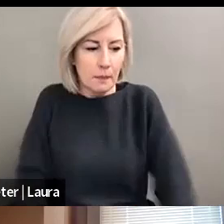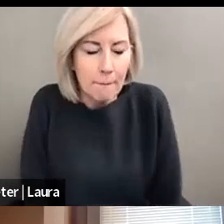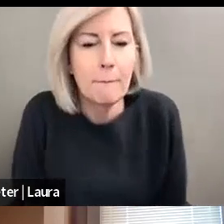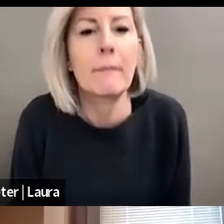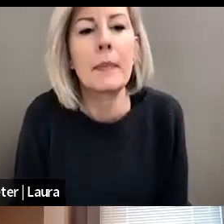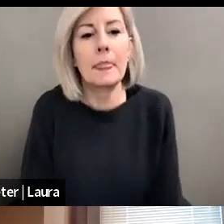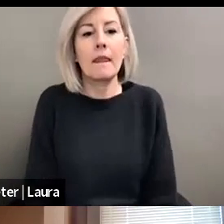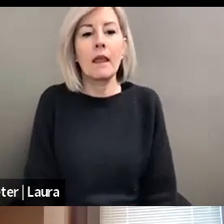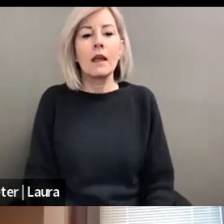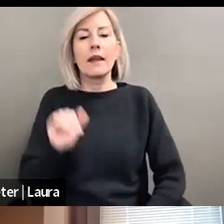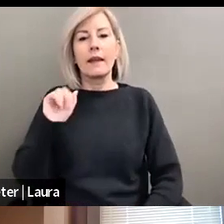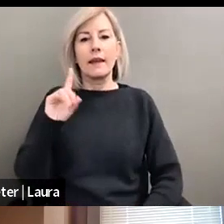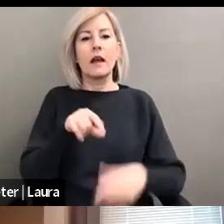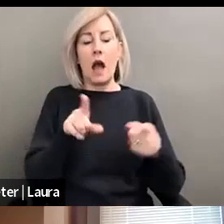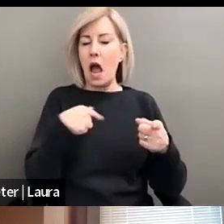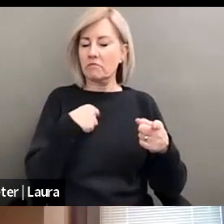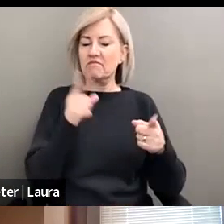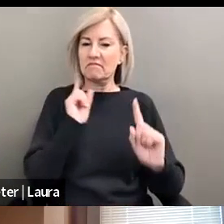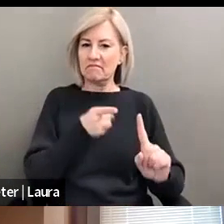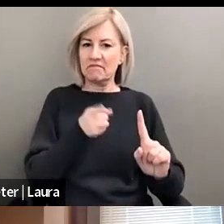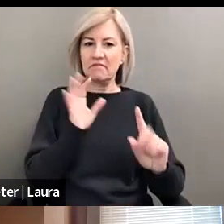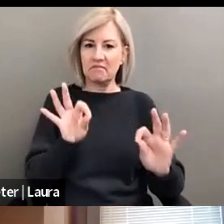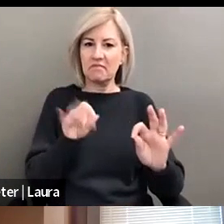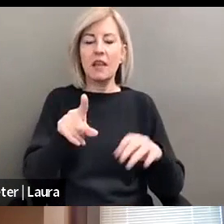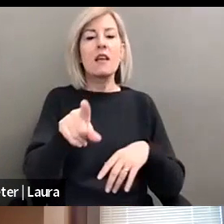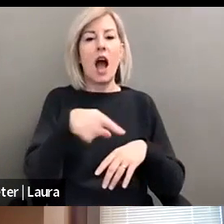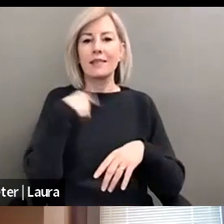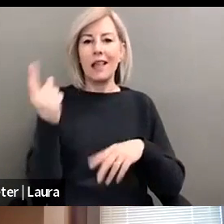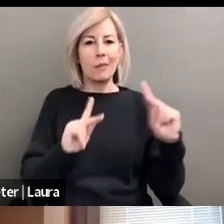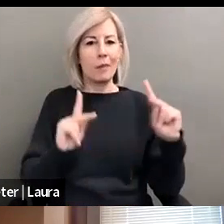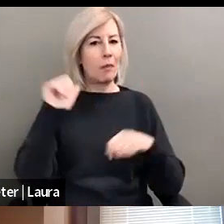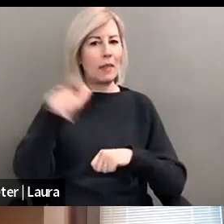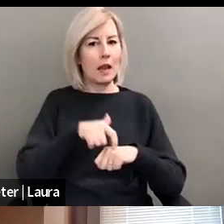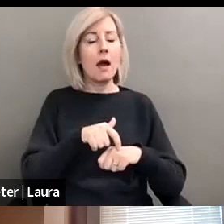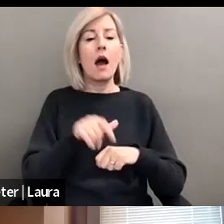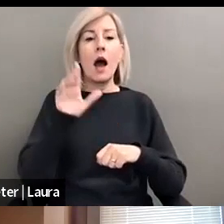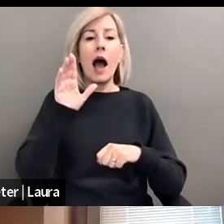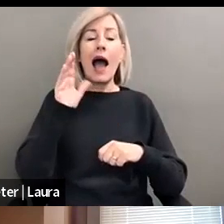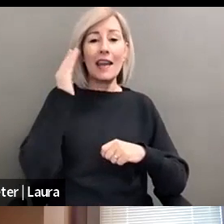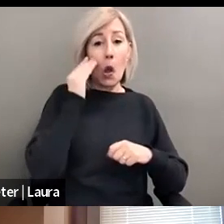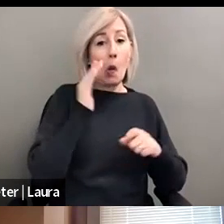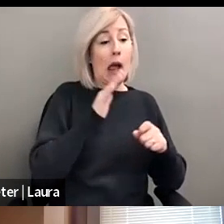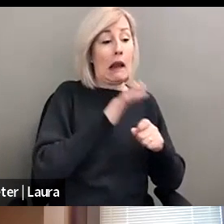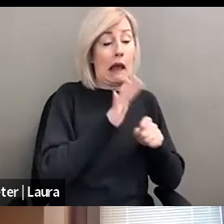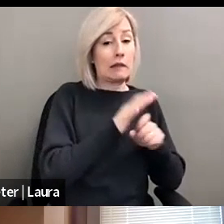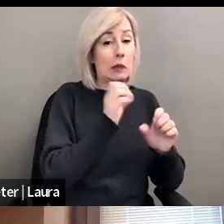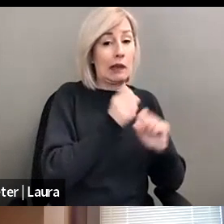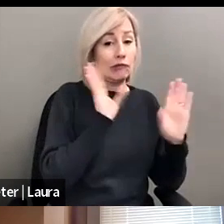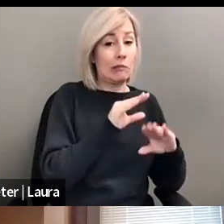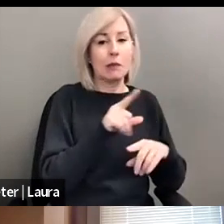say Brittany hit it spot on. I tell people all the time that I know just enough to get myself in trouble, but not